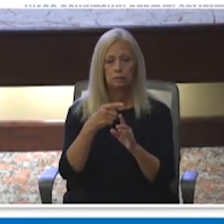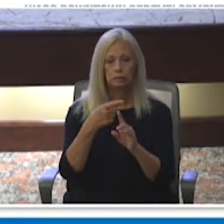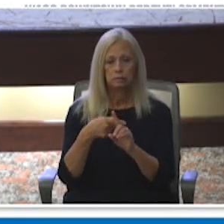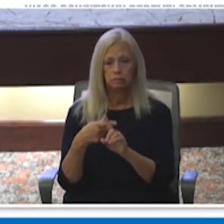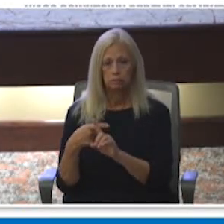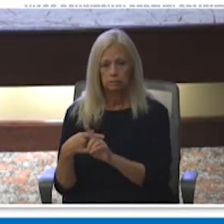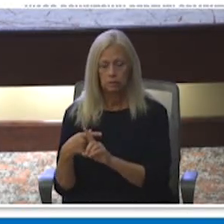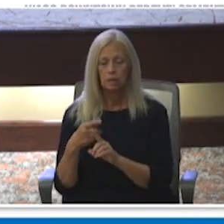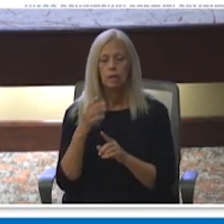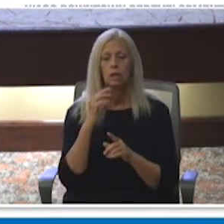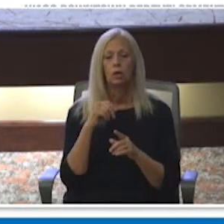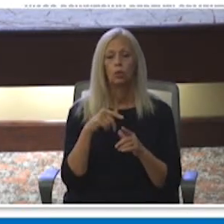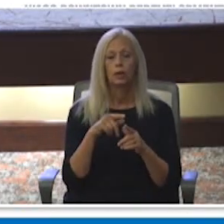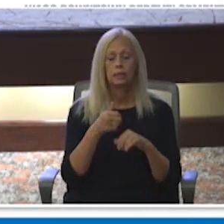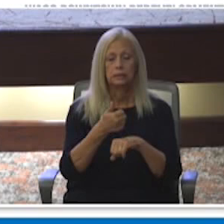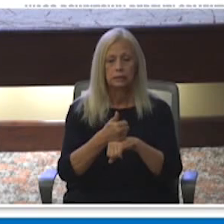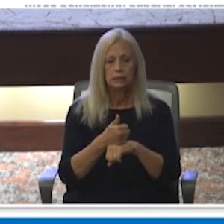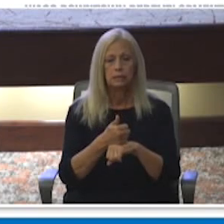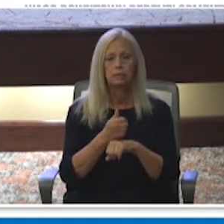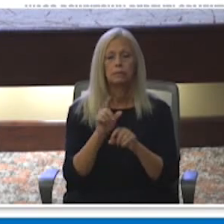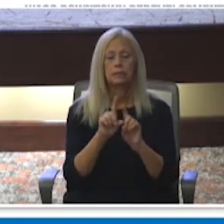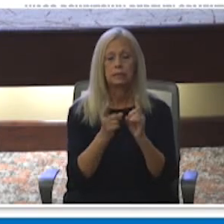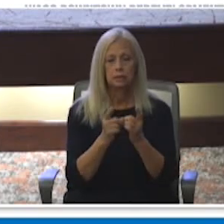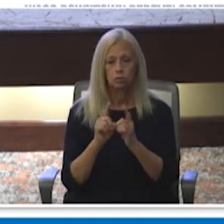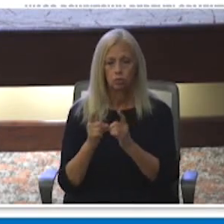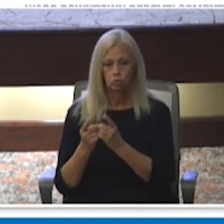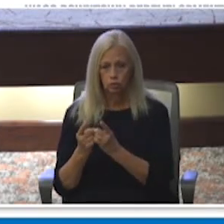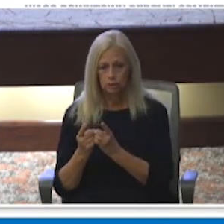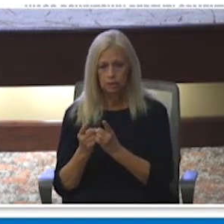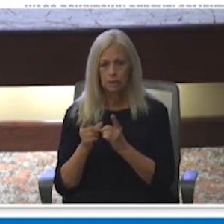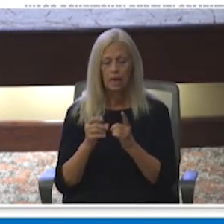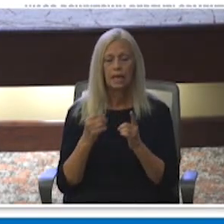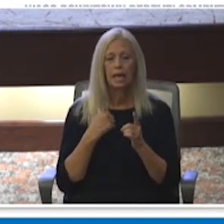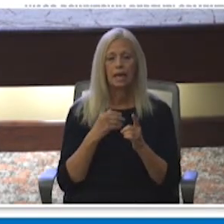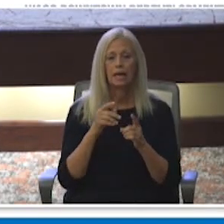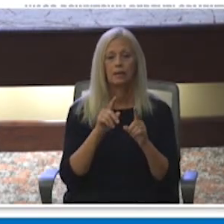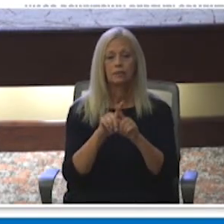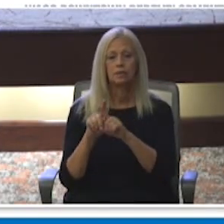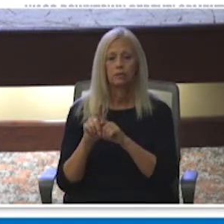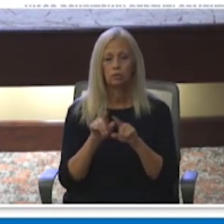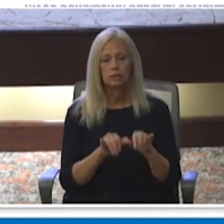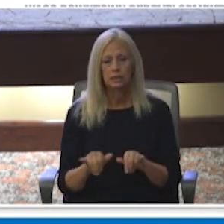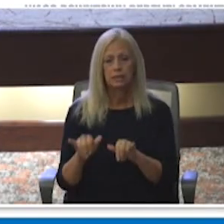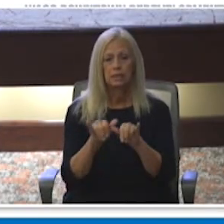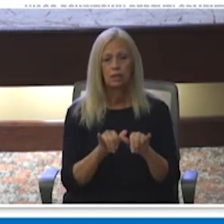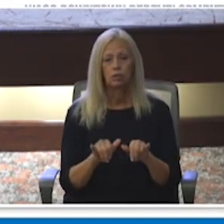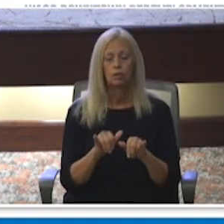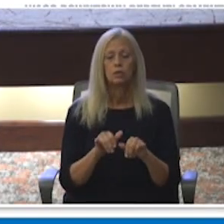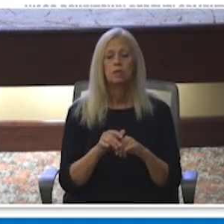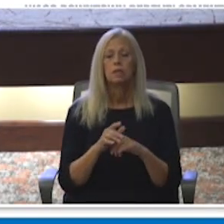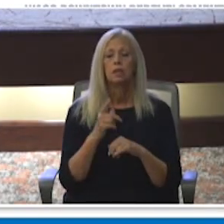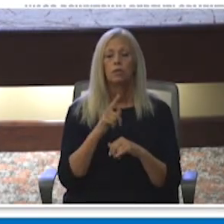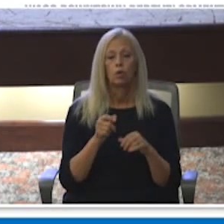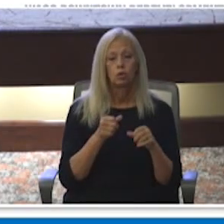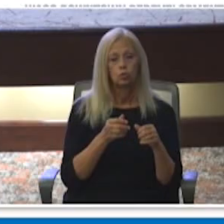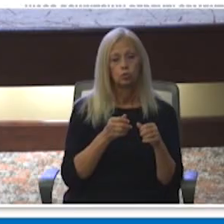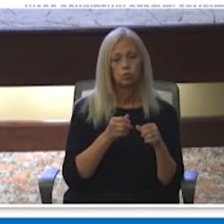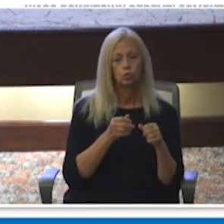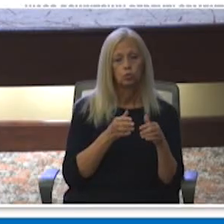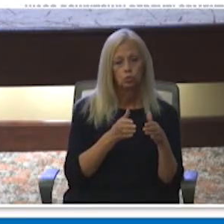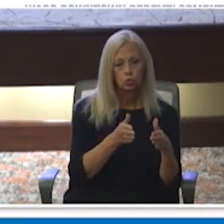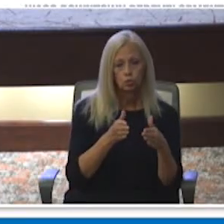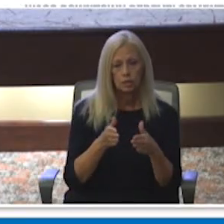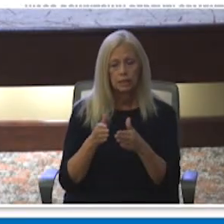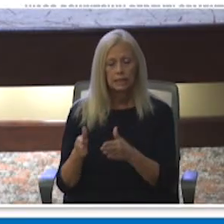We lay out the districts, and then we've got different types of standards that apply for site development, for the street networks, for the